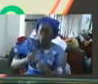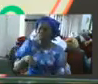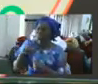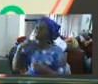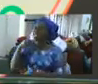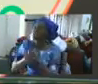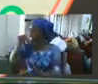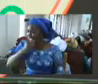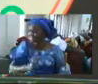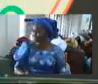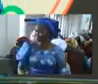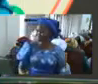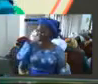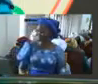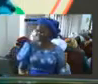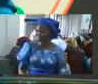that?